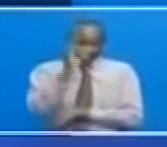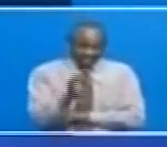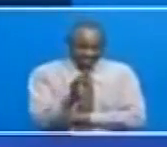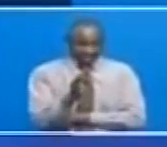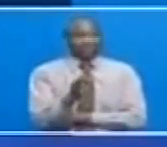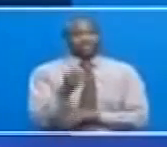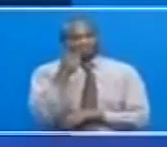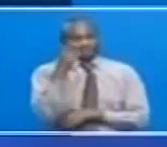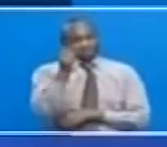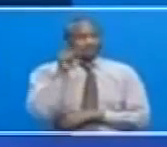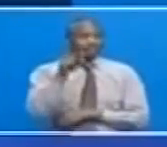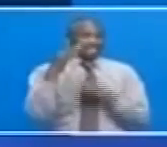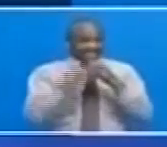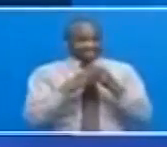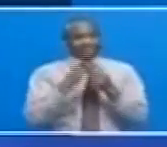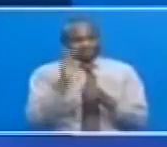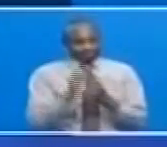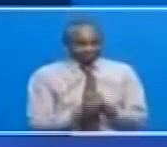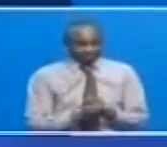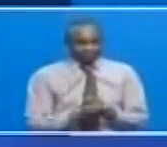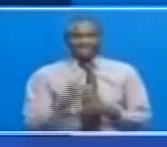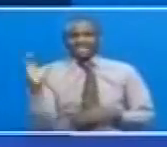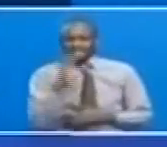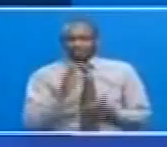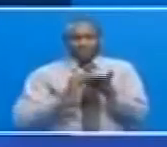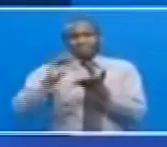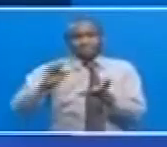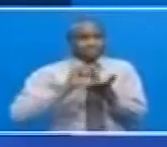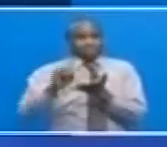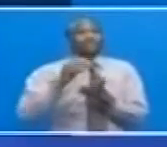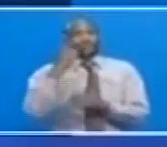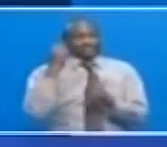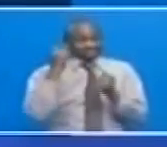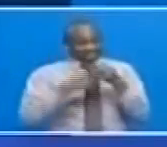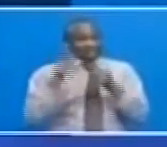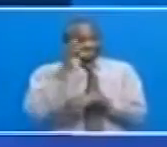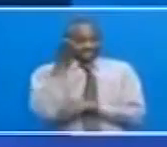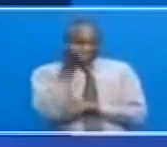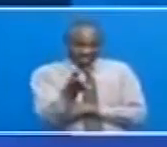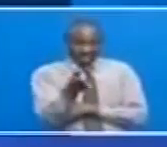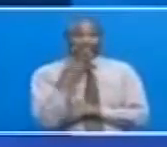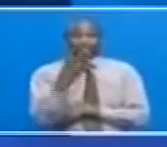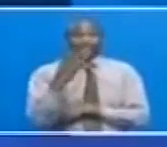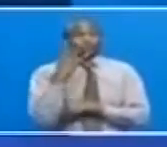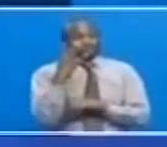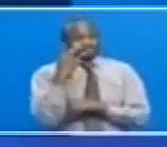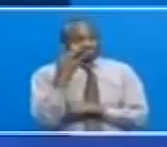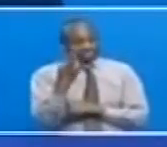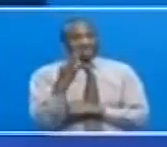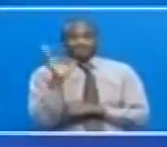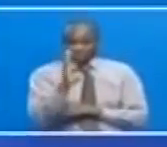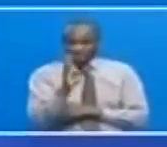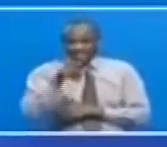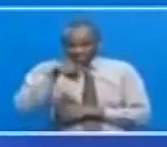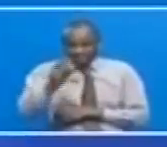to 25.8 billion shillings. Customer deposits grew by 26% to 443 billion as it taps